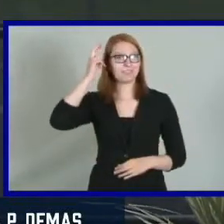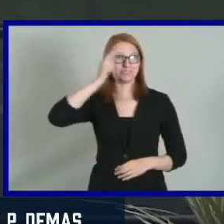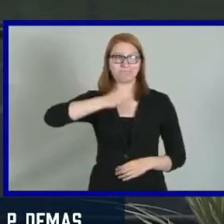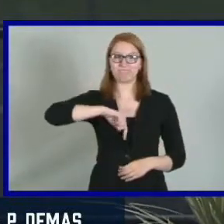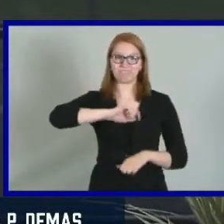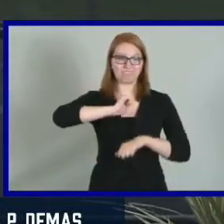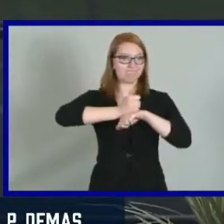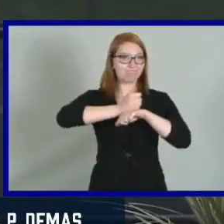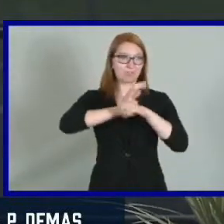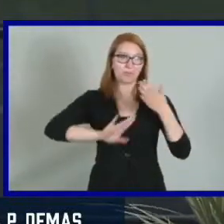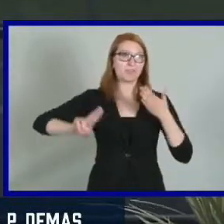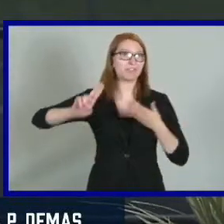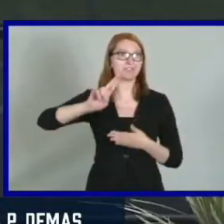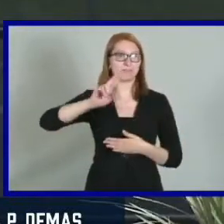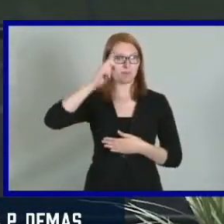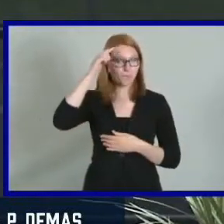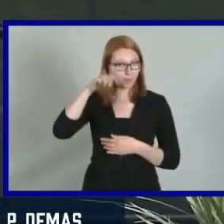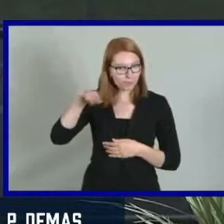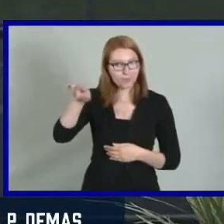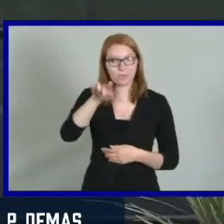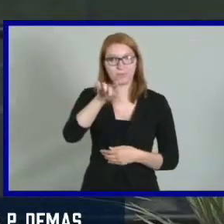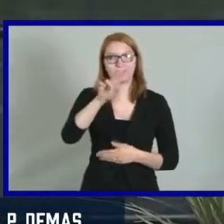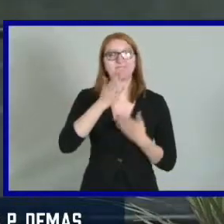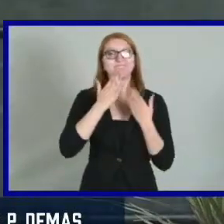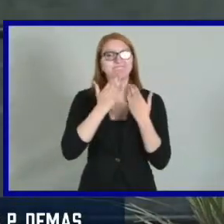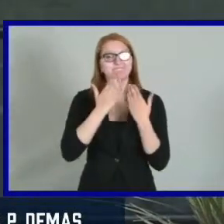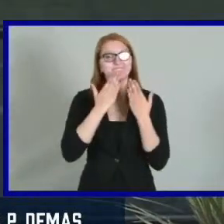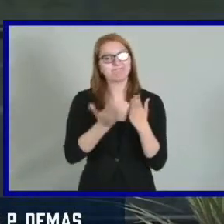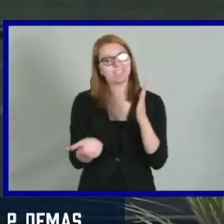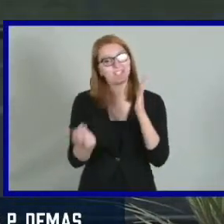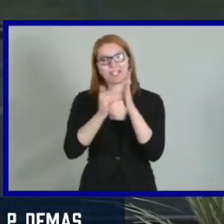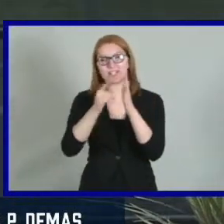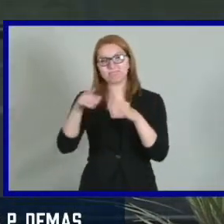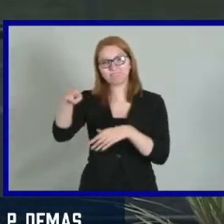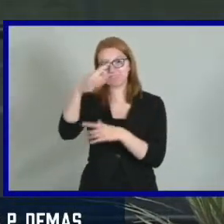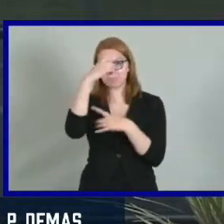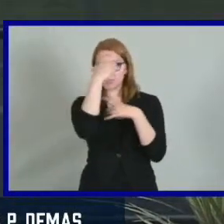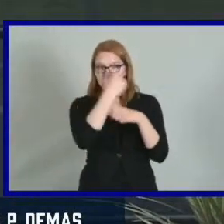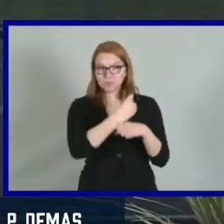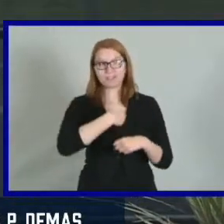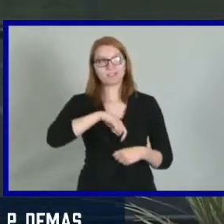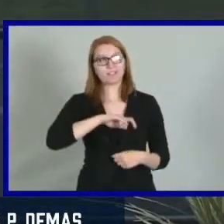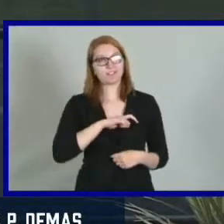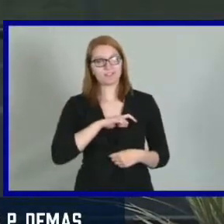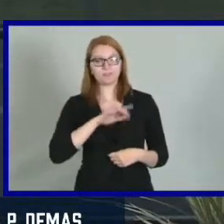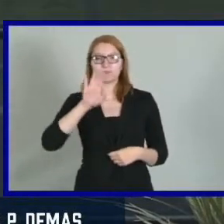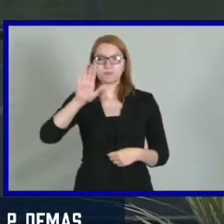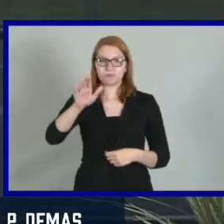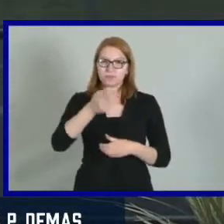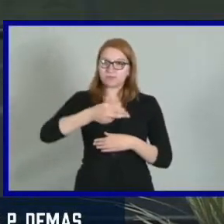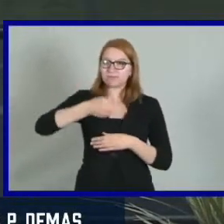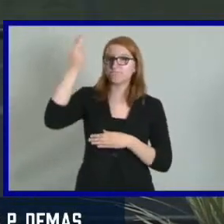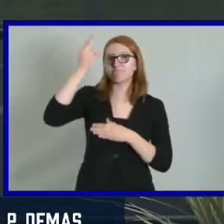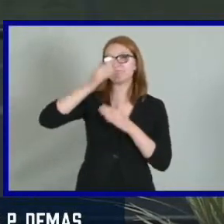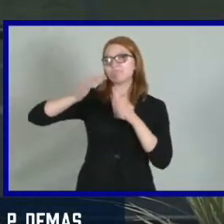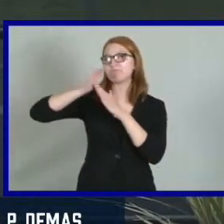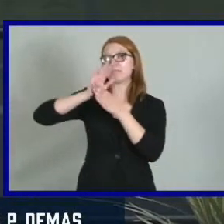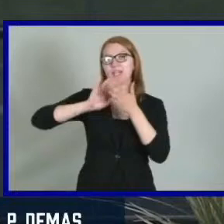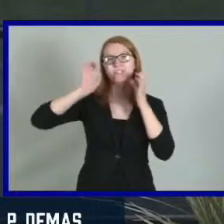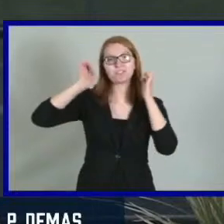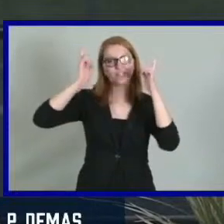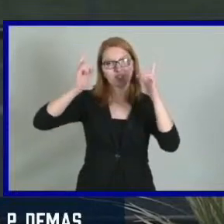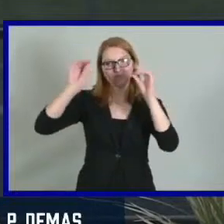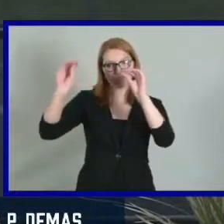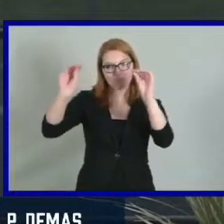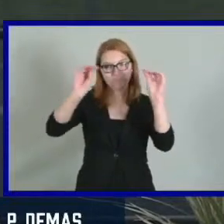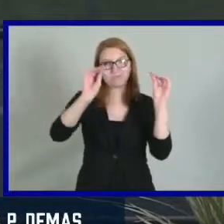exists. And we want to thank you again for entrusting us with your higher education. You had many options from which